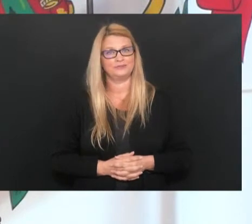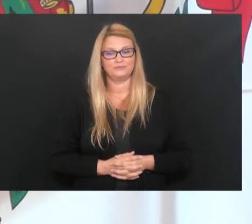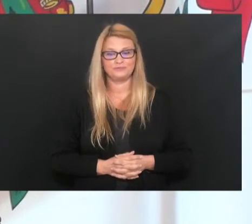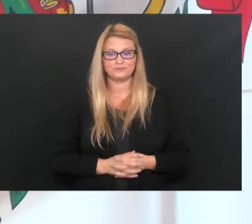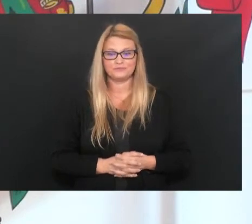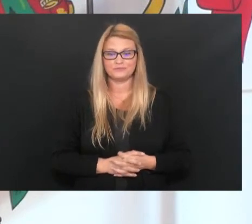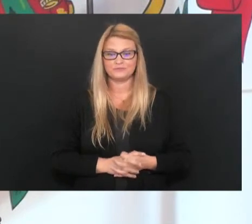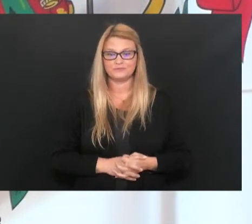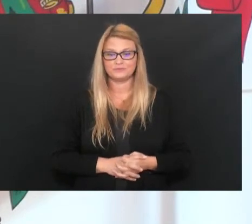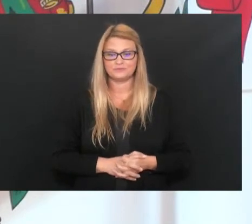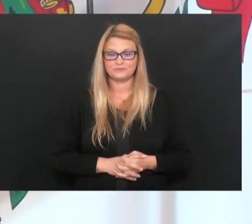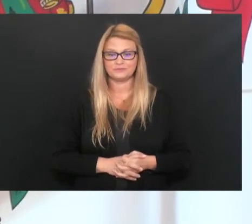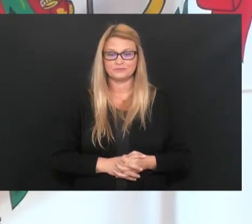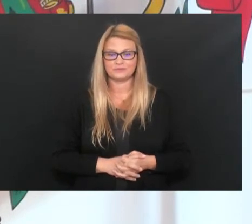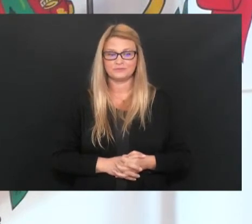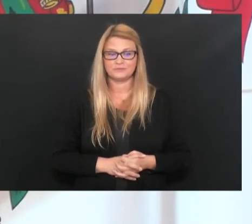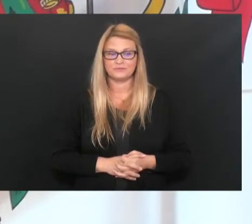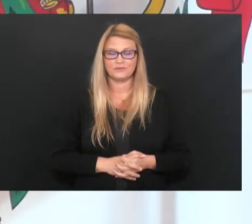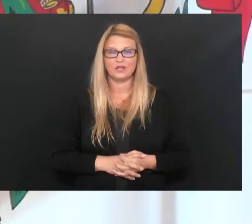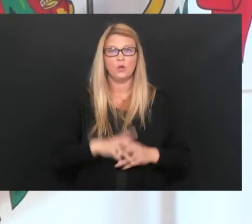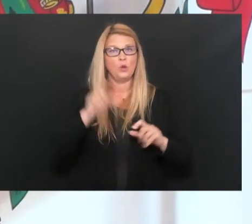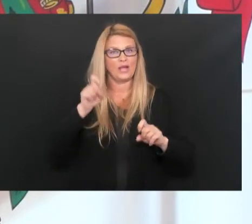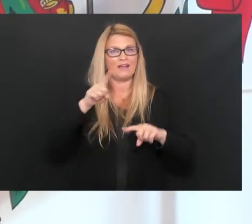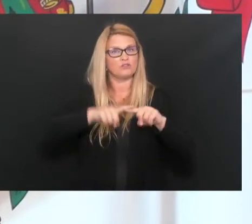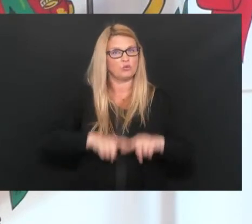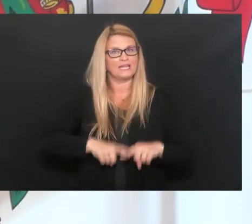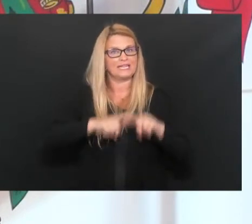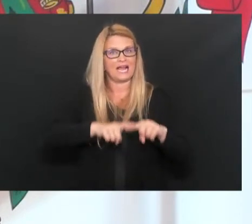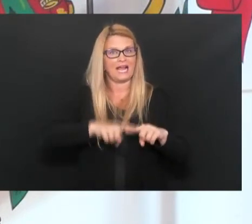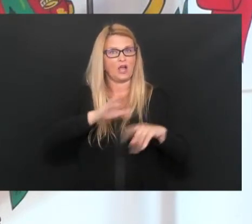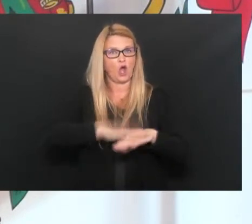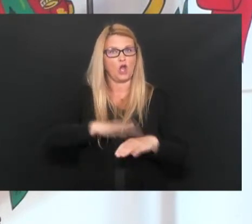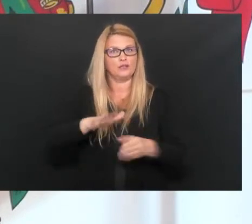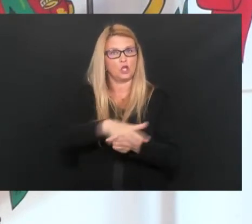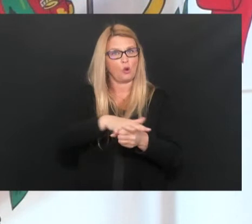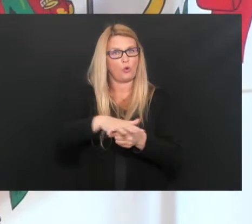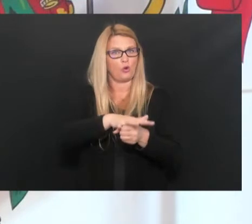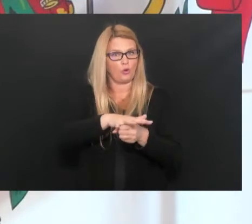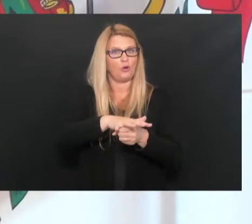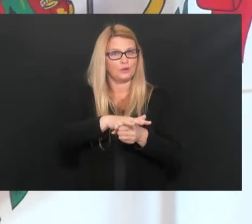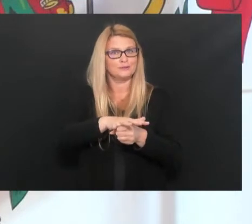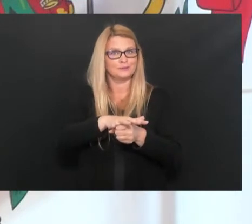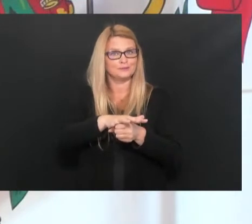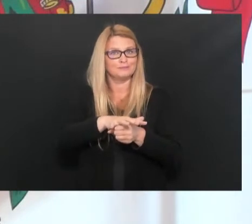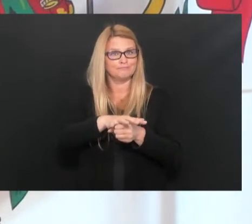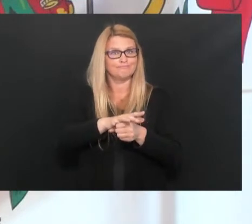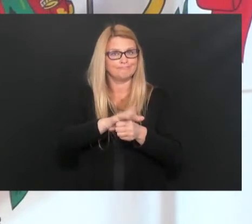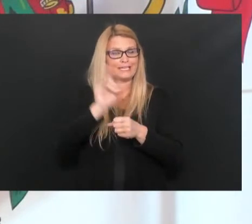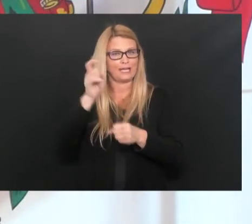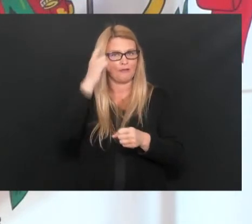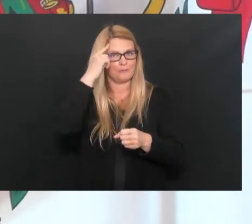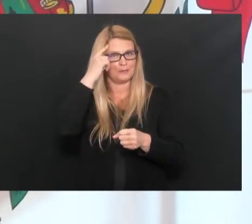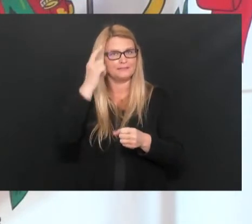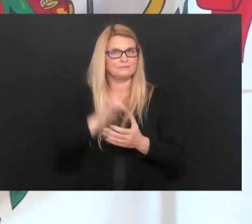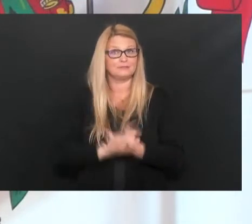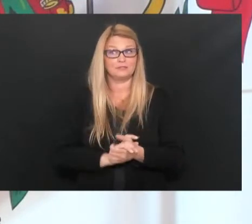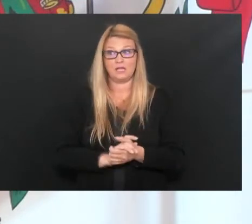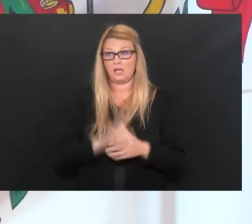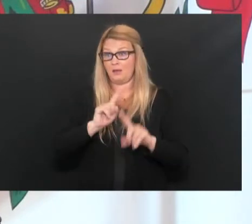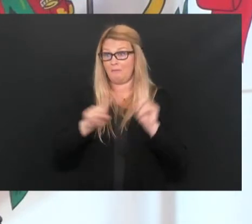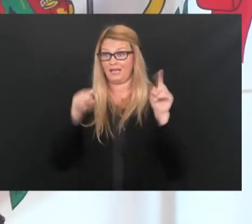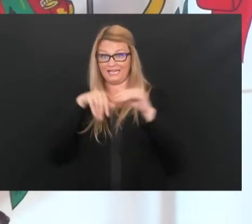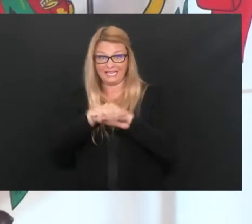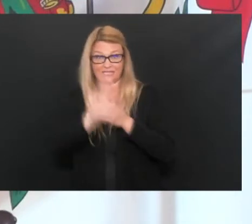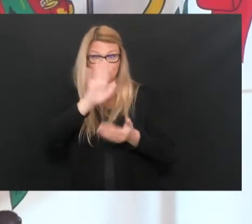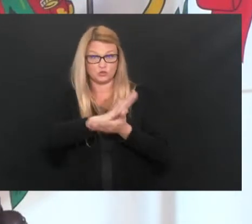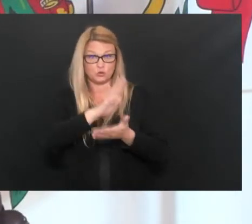call. I think we've got to rely on the locals to make the calls. Now, as far as being in the schools, I just want